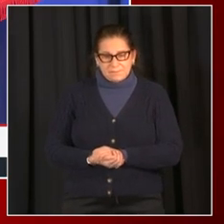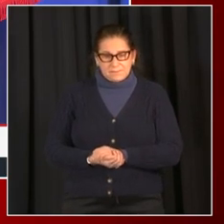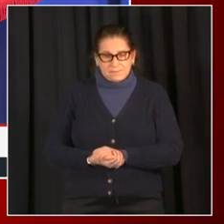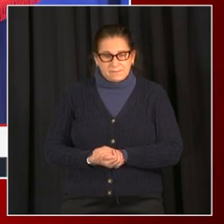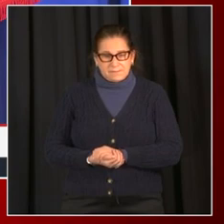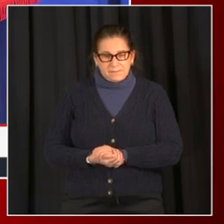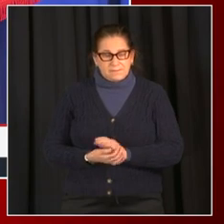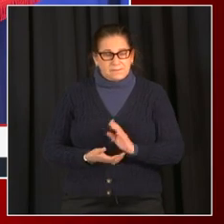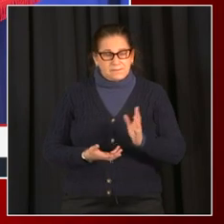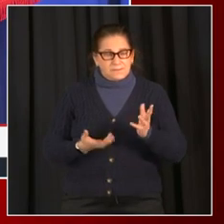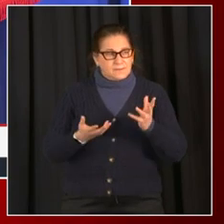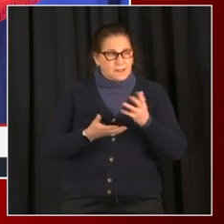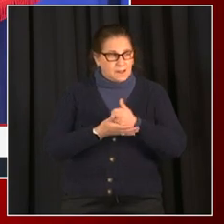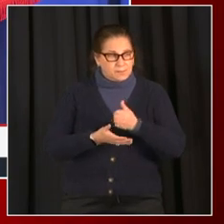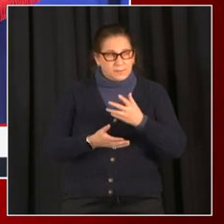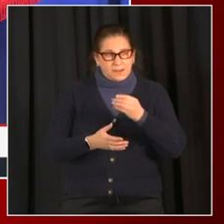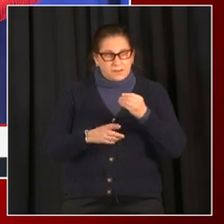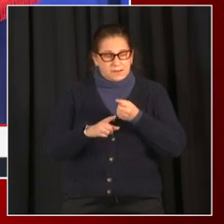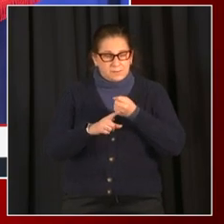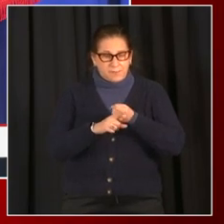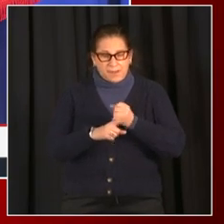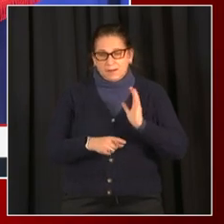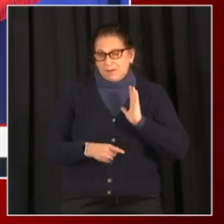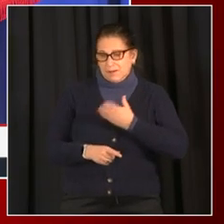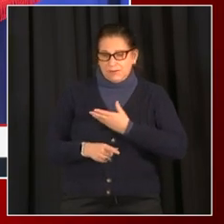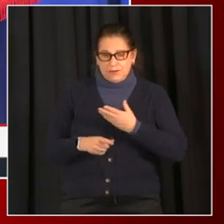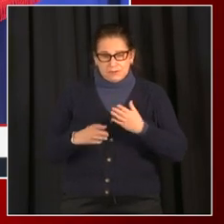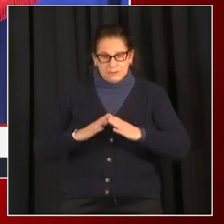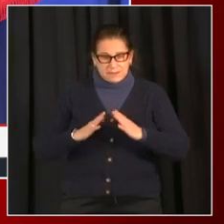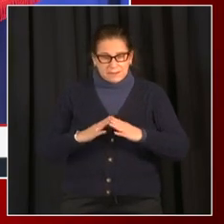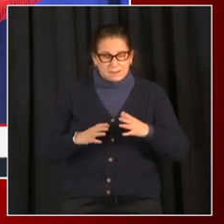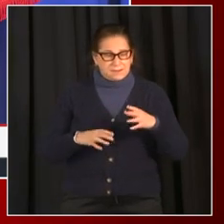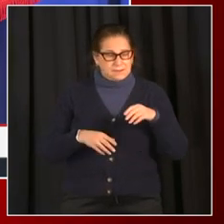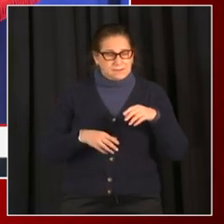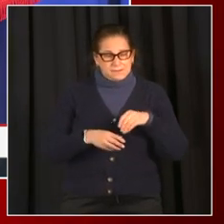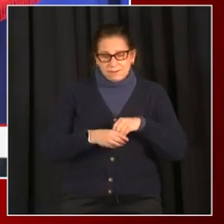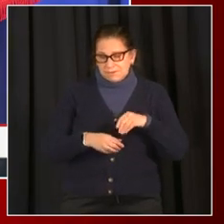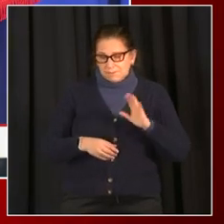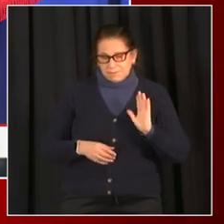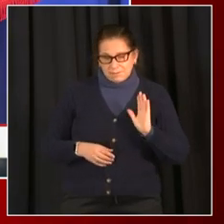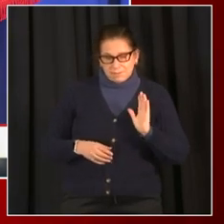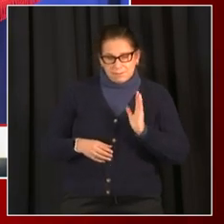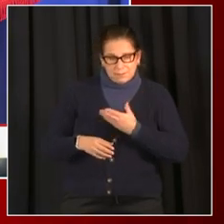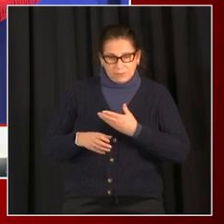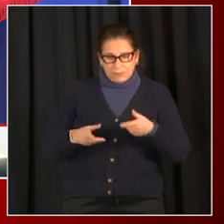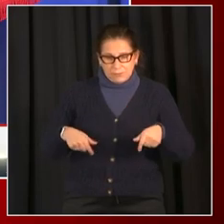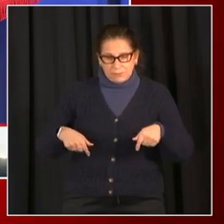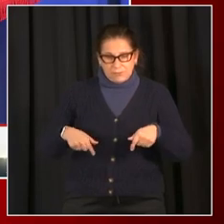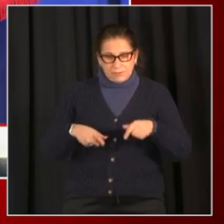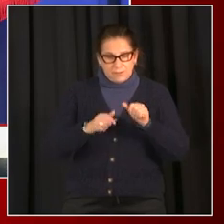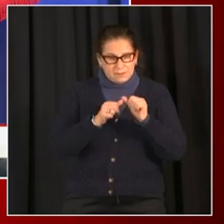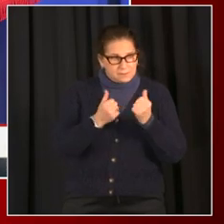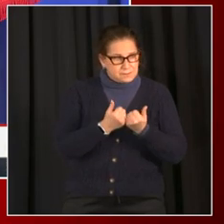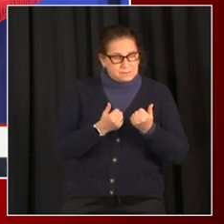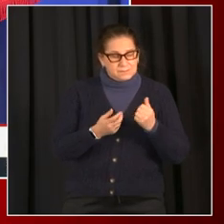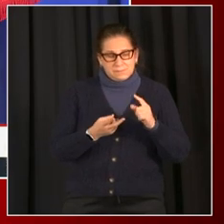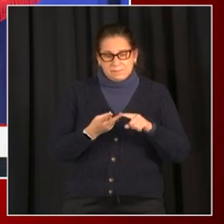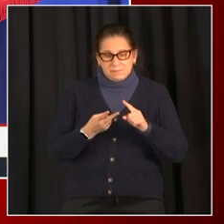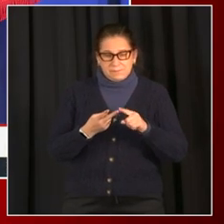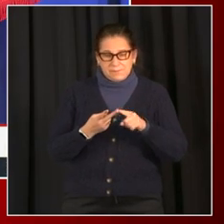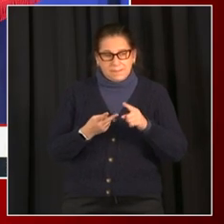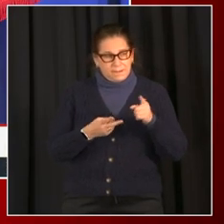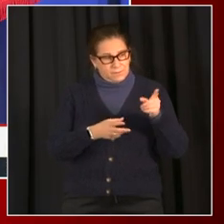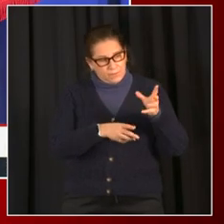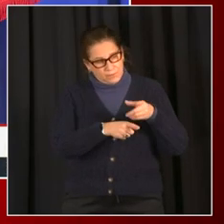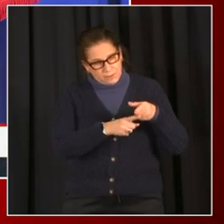state or city funding, I'm told, per se, like the CARES funding that we've been talking about